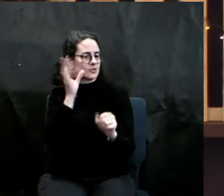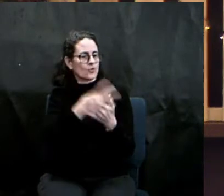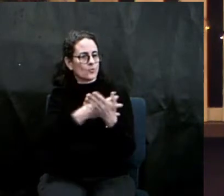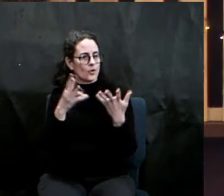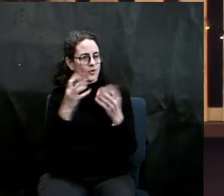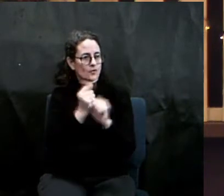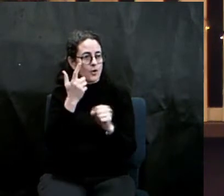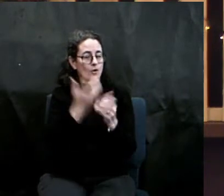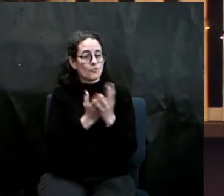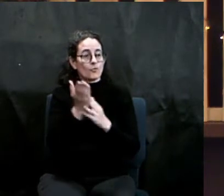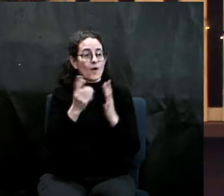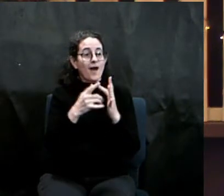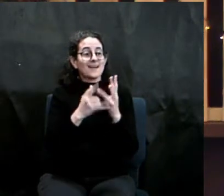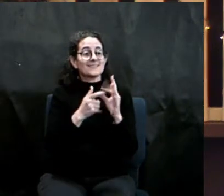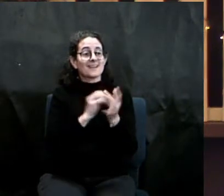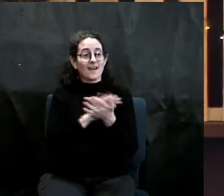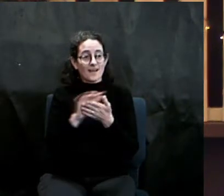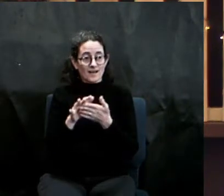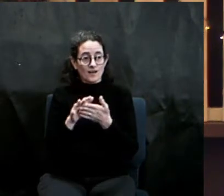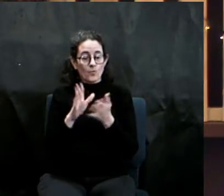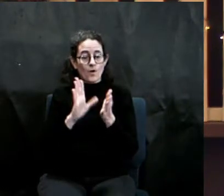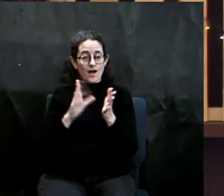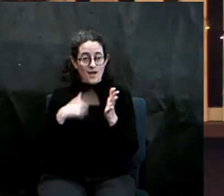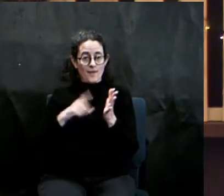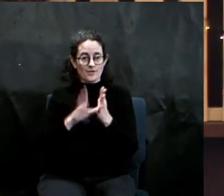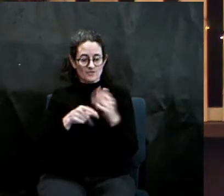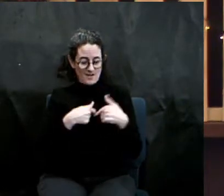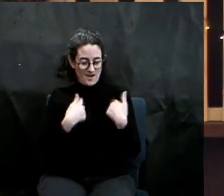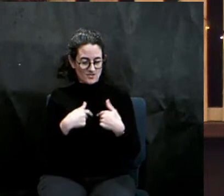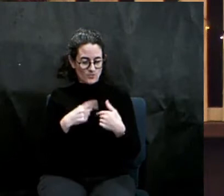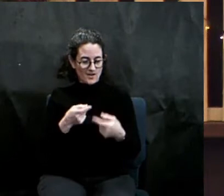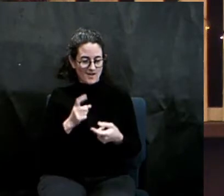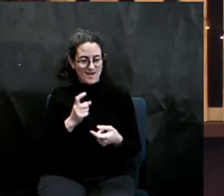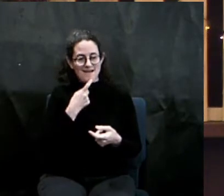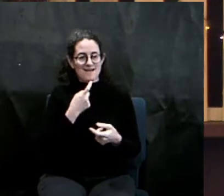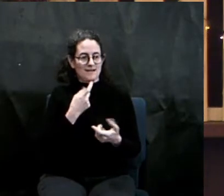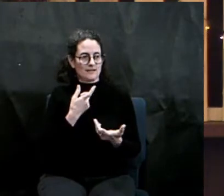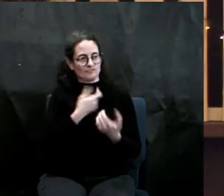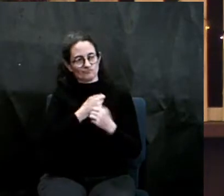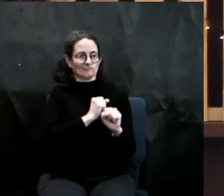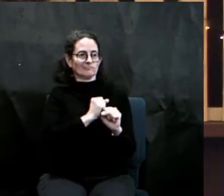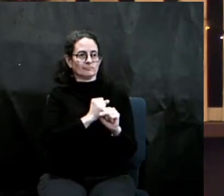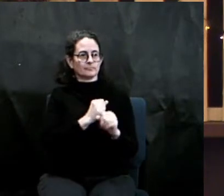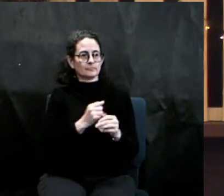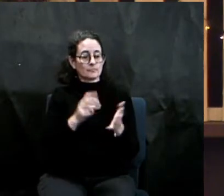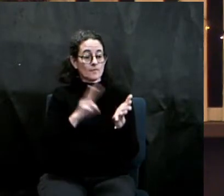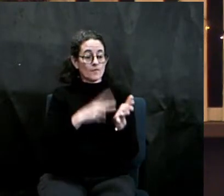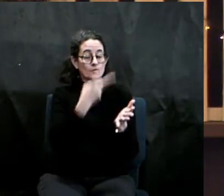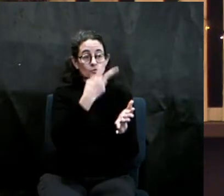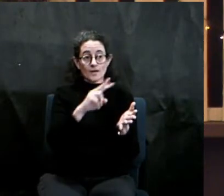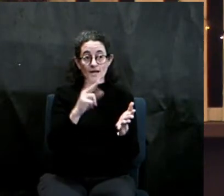through Isaiah because of their hard hearts. And then Paul says this. In verse 28, Paul